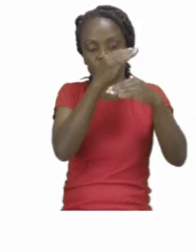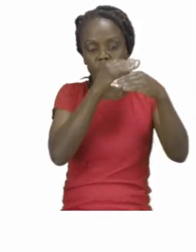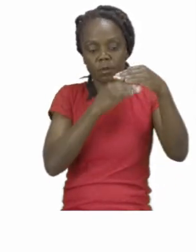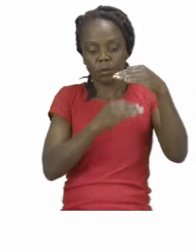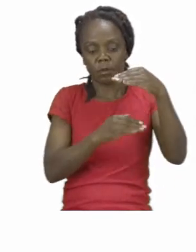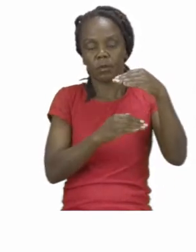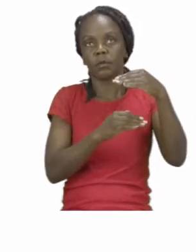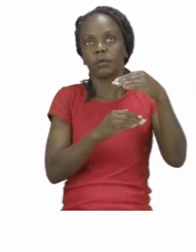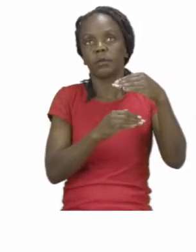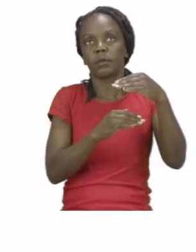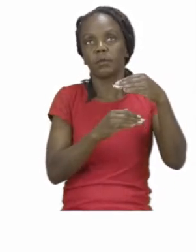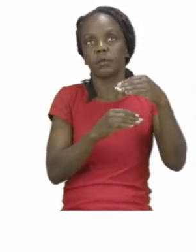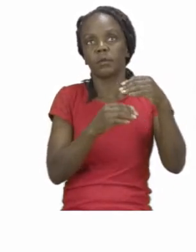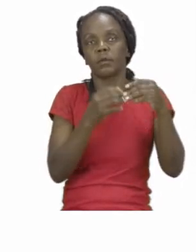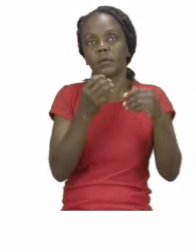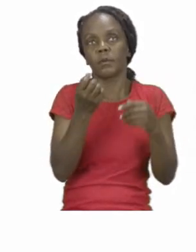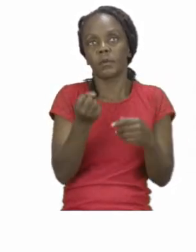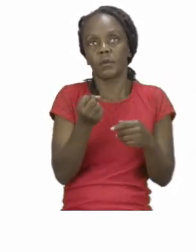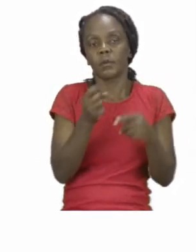Everyone, let's say father.